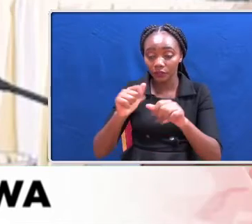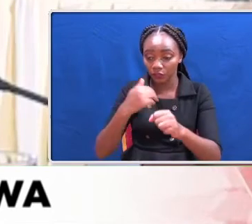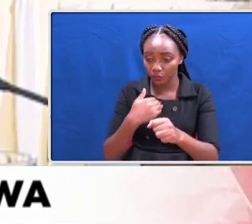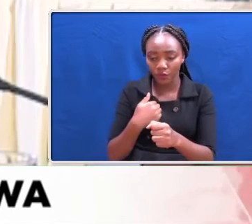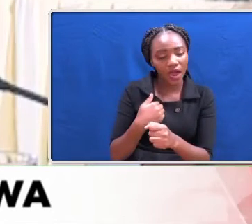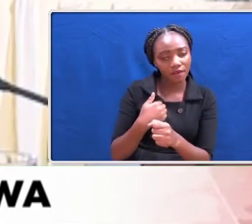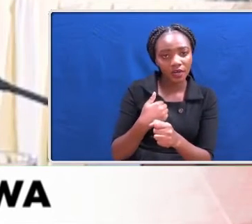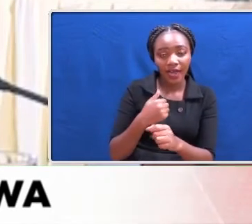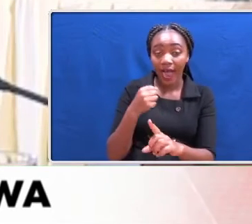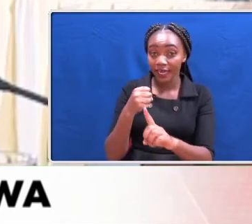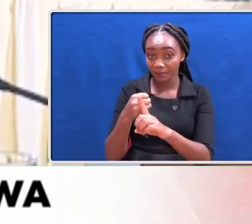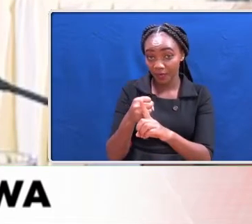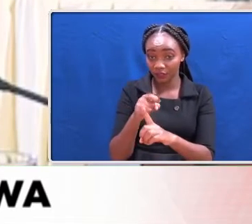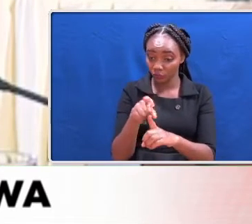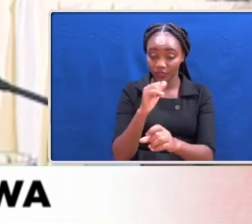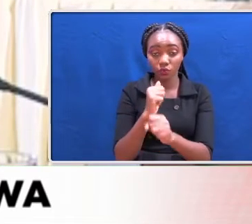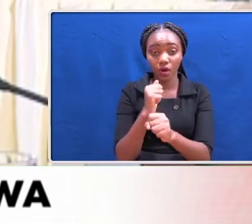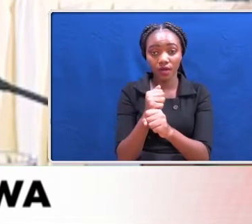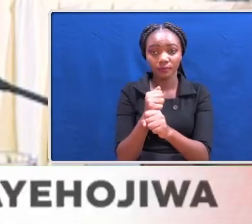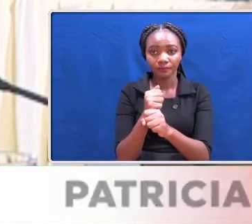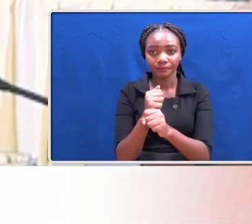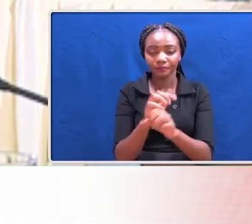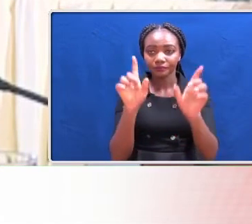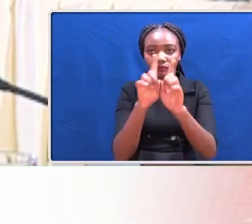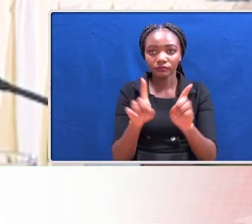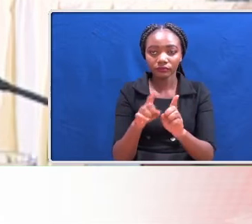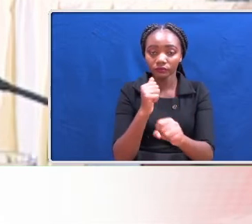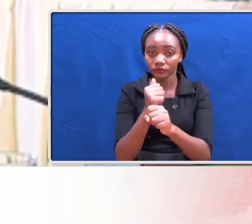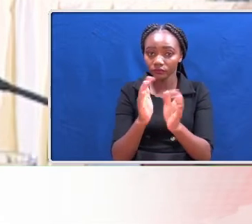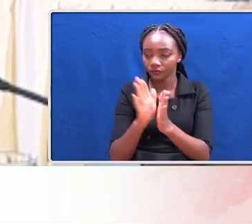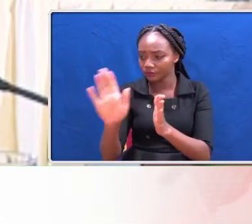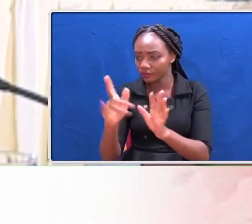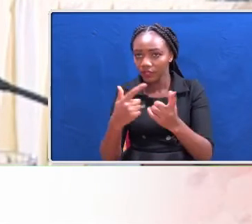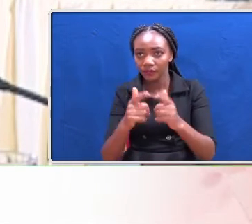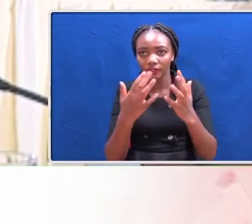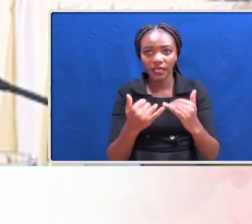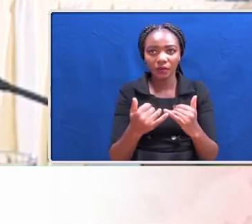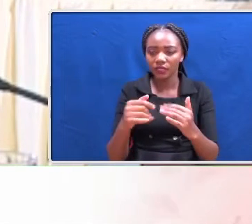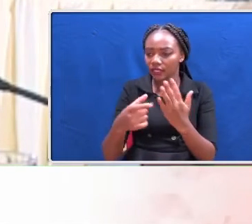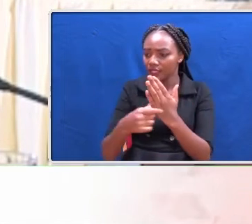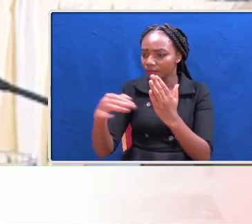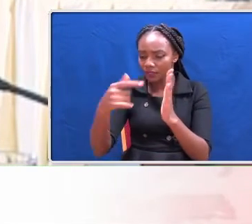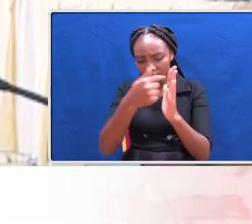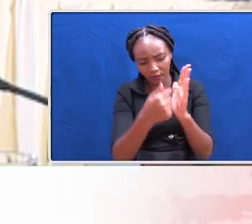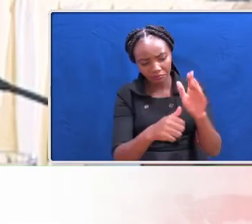work, which was going to be a book co-edited by myself and him. But because his name was not on the concept,